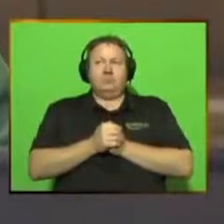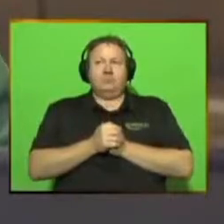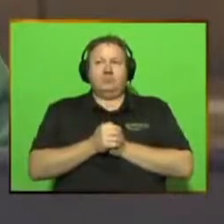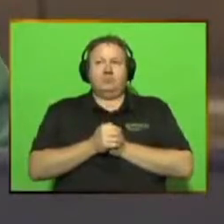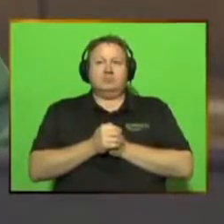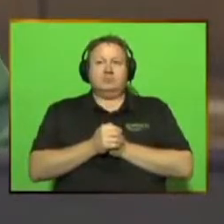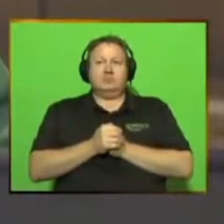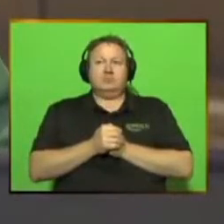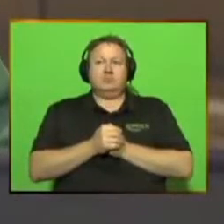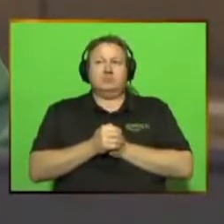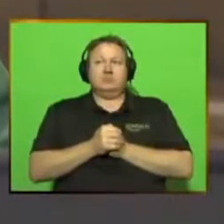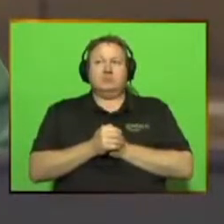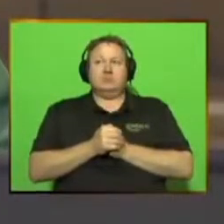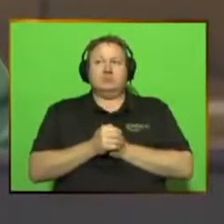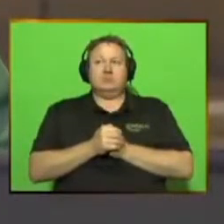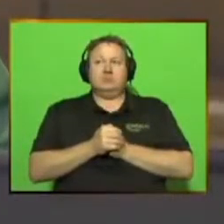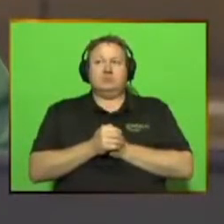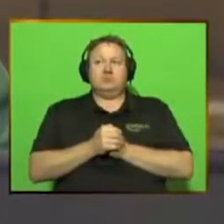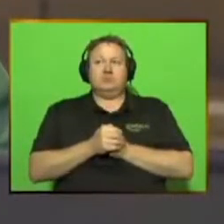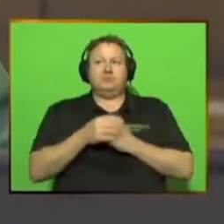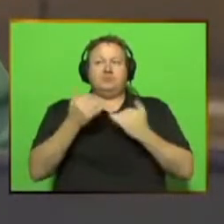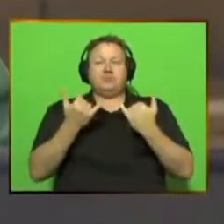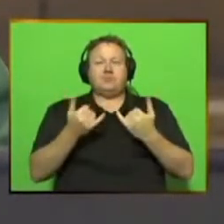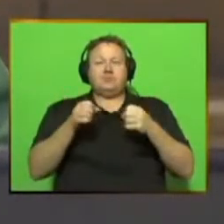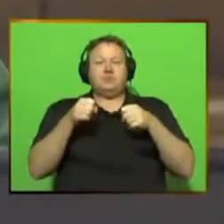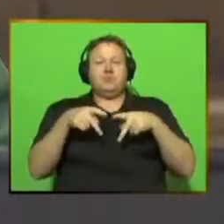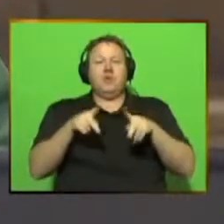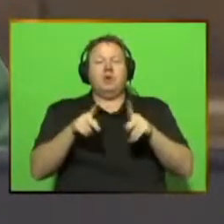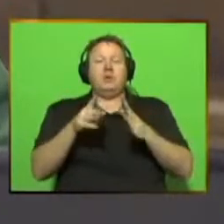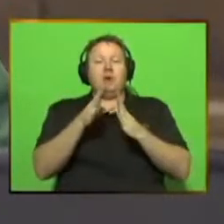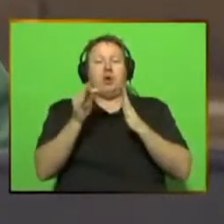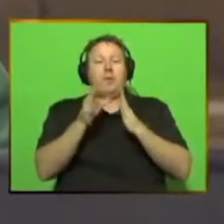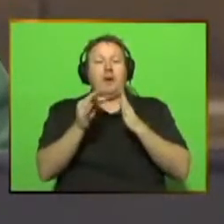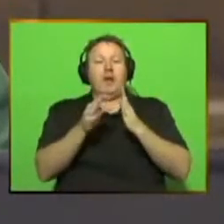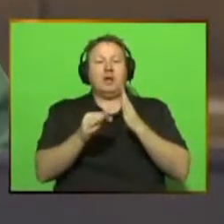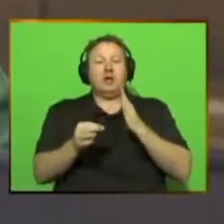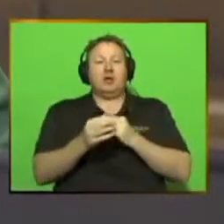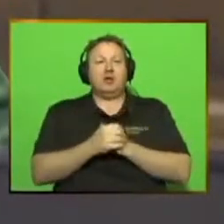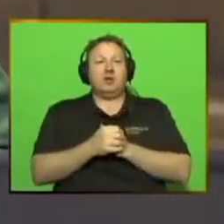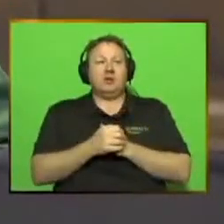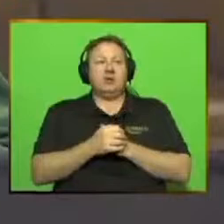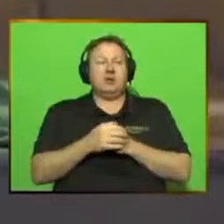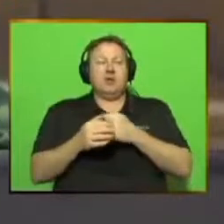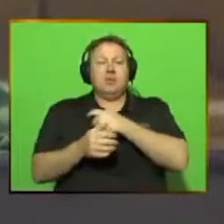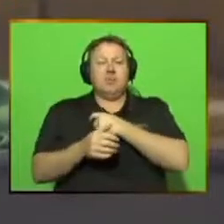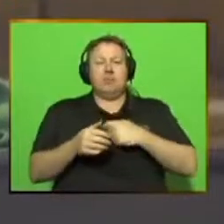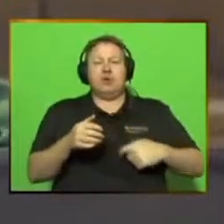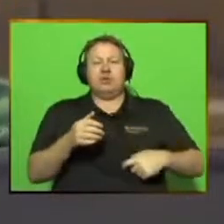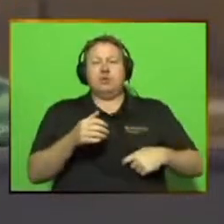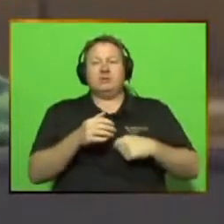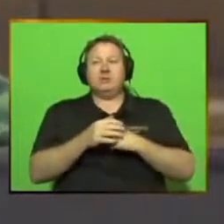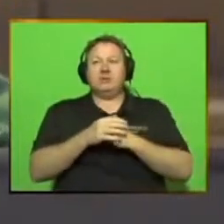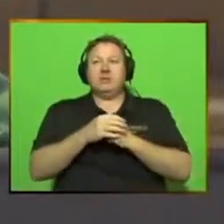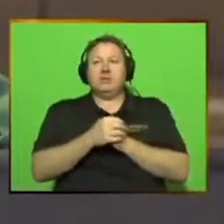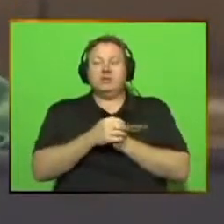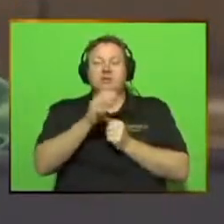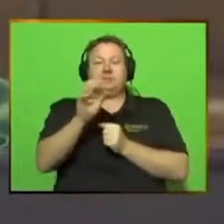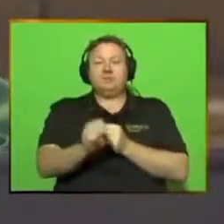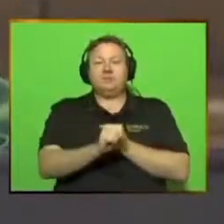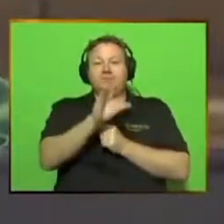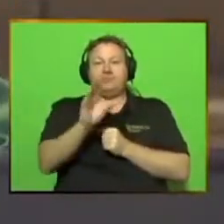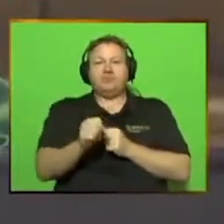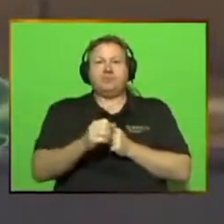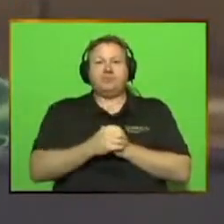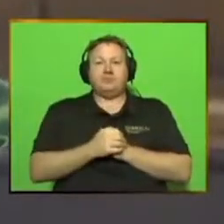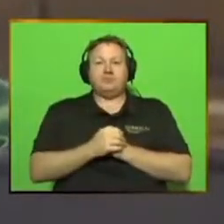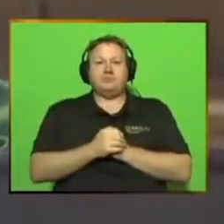There will now be an opportunity for nominations for President of the Republic of